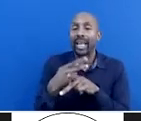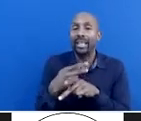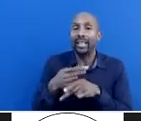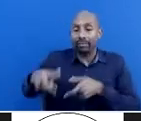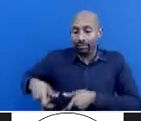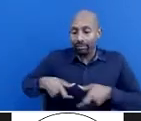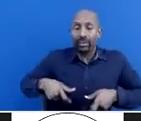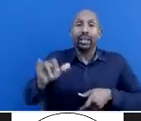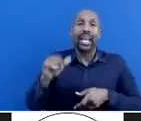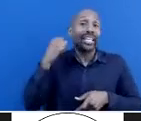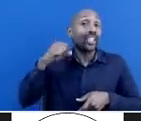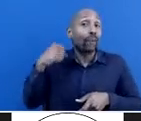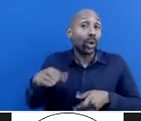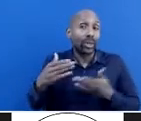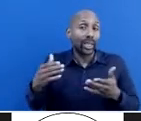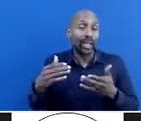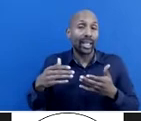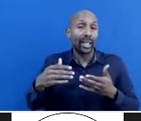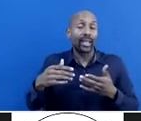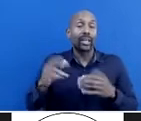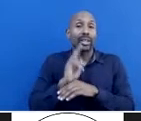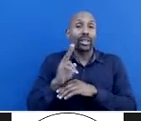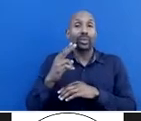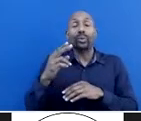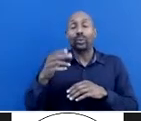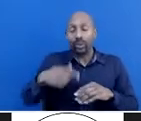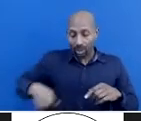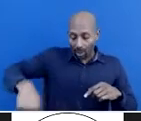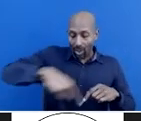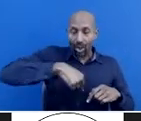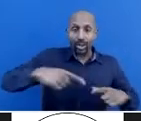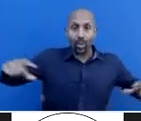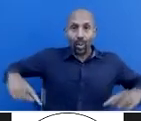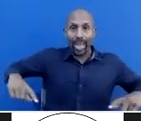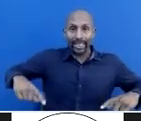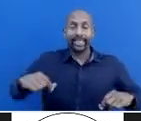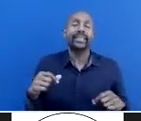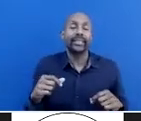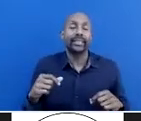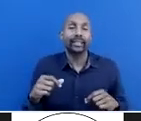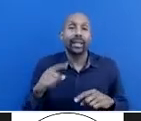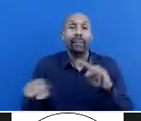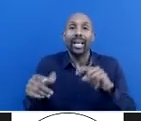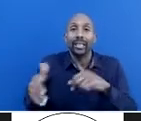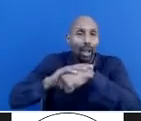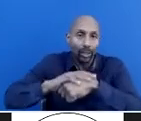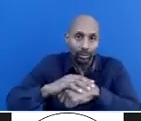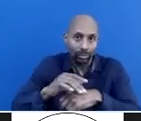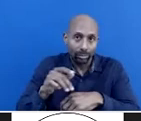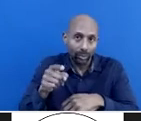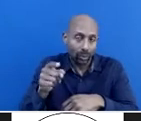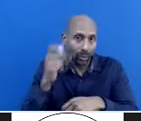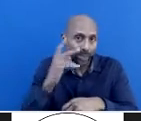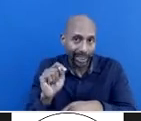from view. These are power objects that are kept upon the body. These are widely